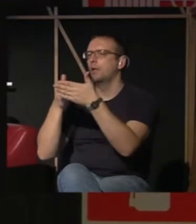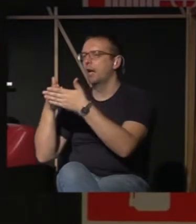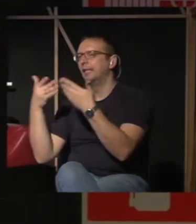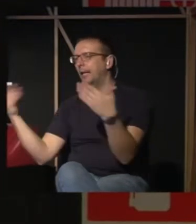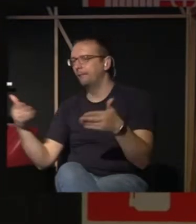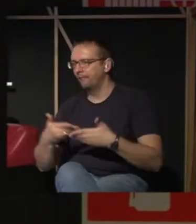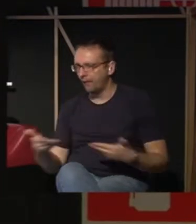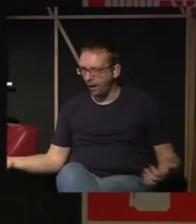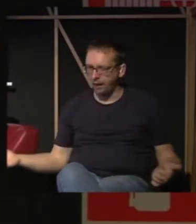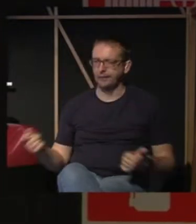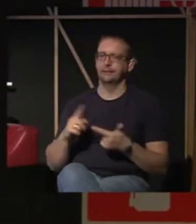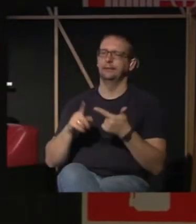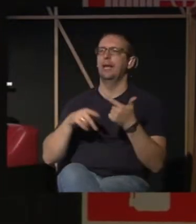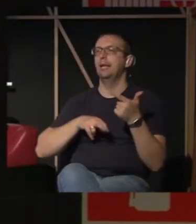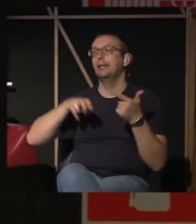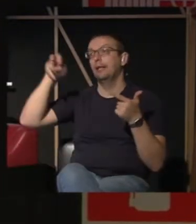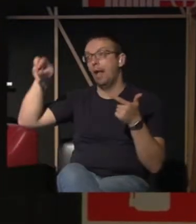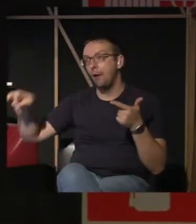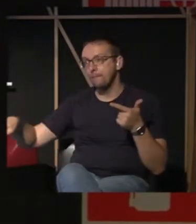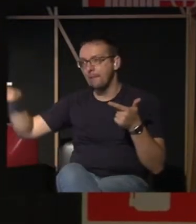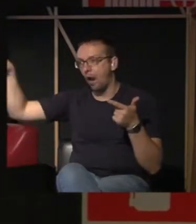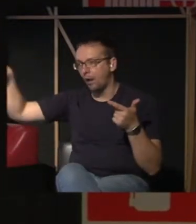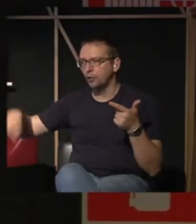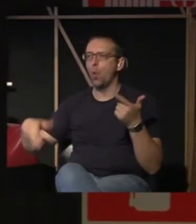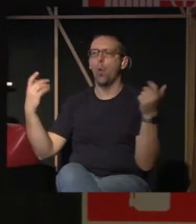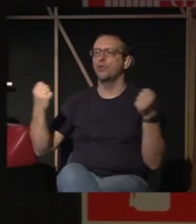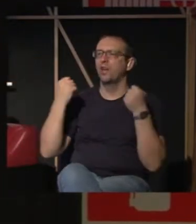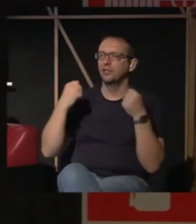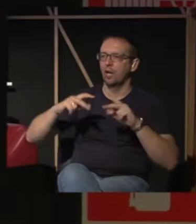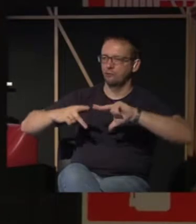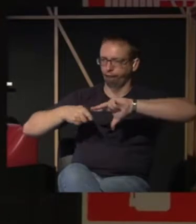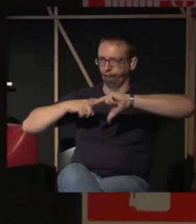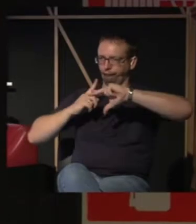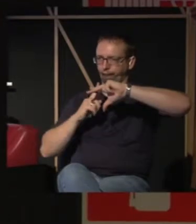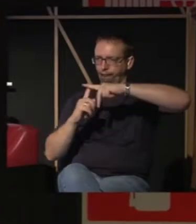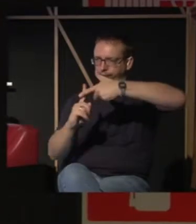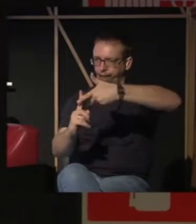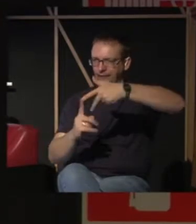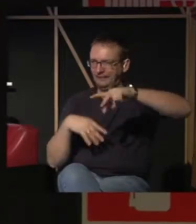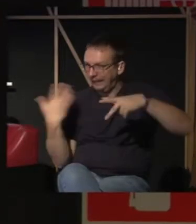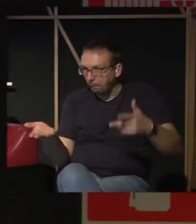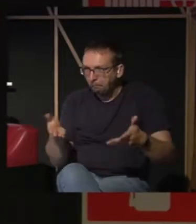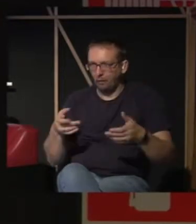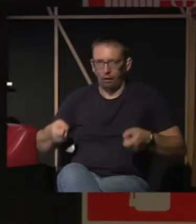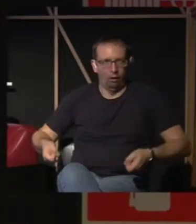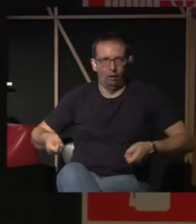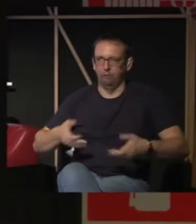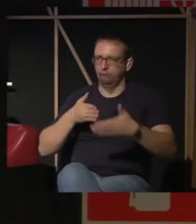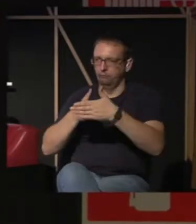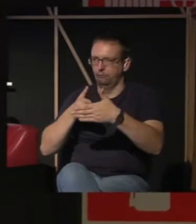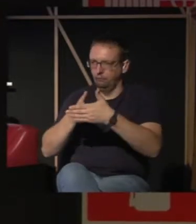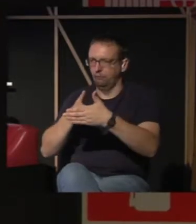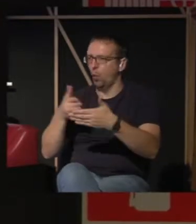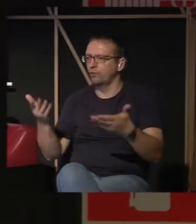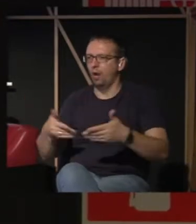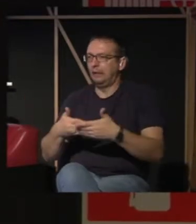those requirements, security gates and ticket turnstiles, making sure that those were available and in the number that we needed